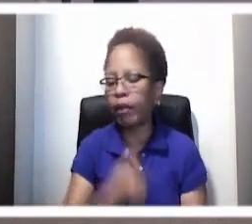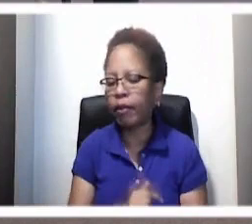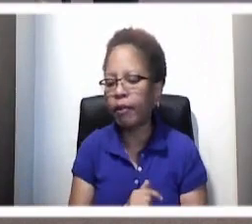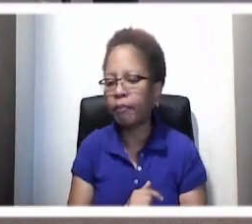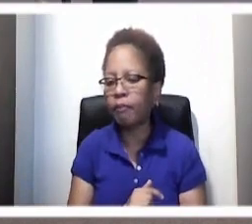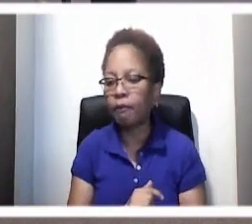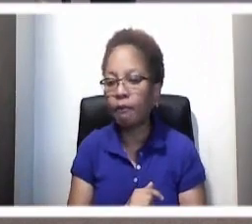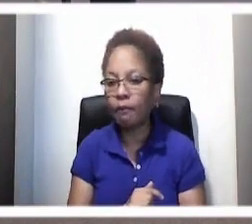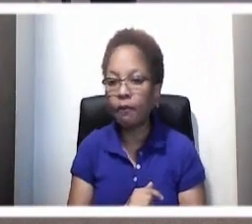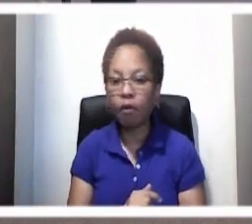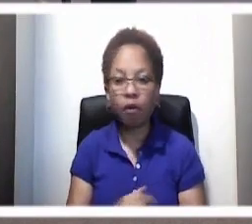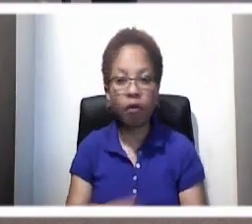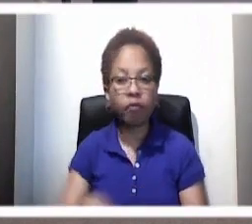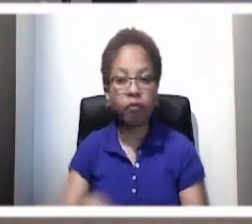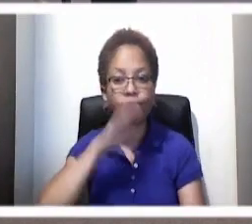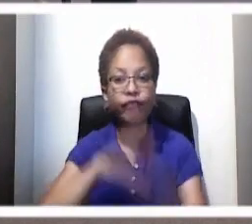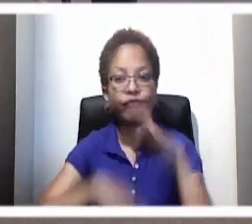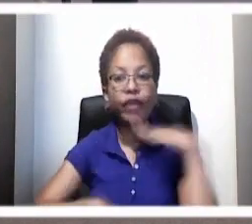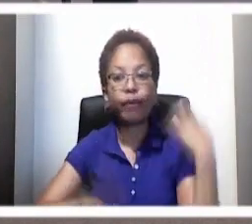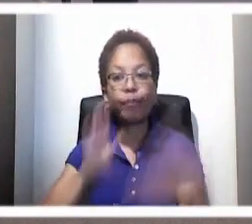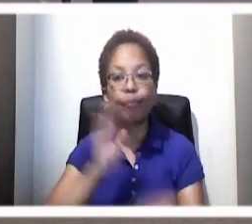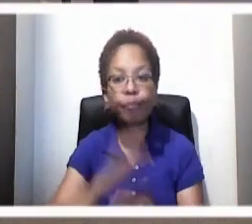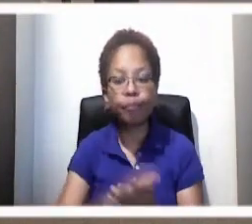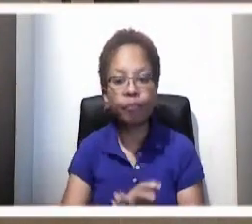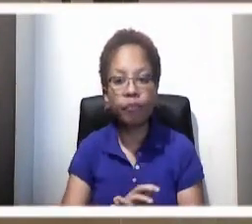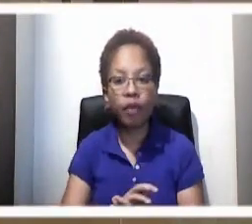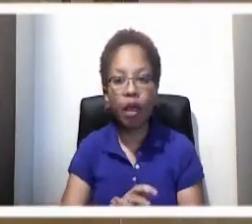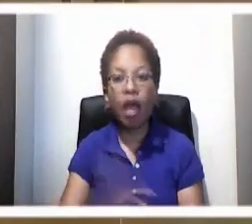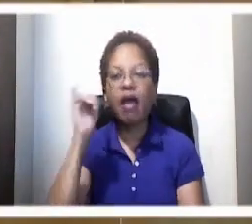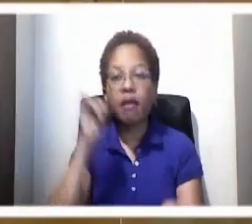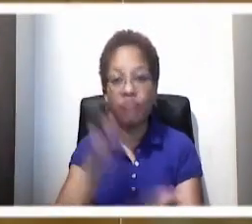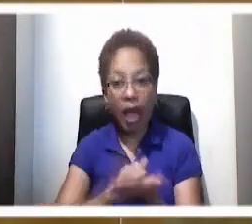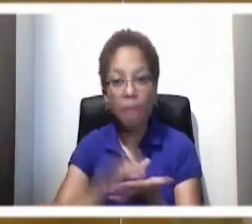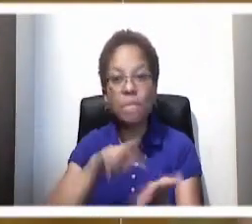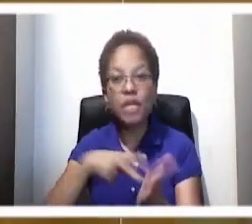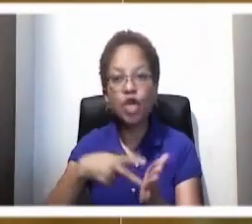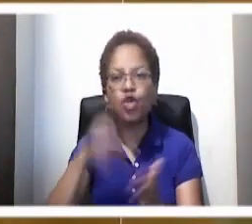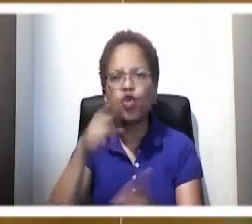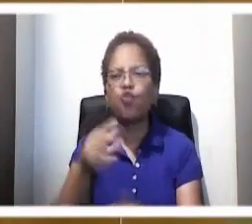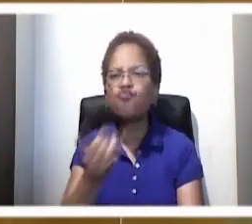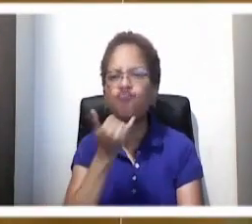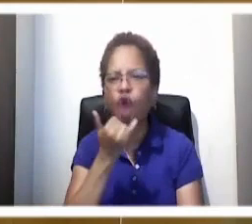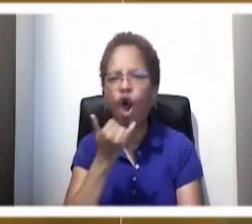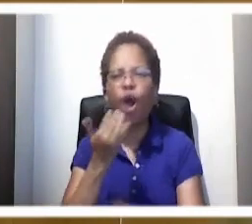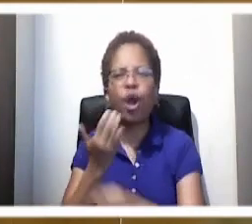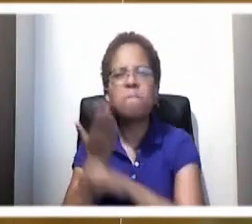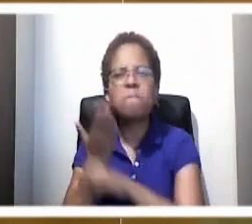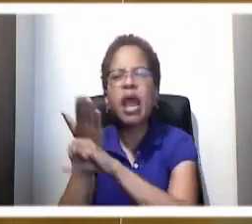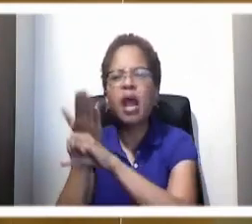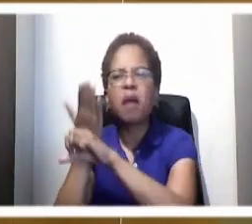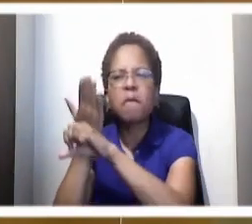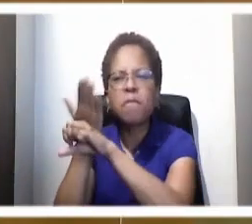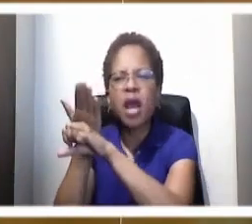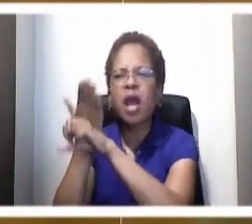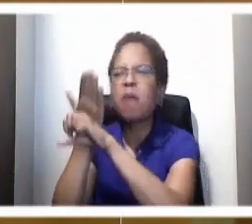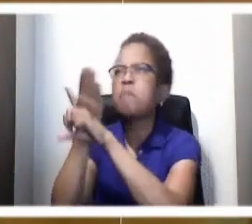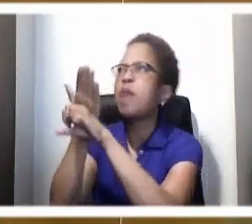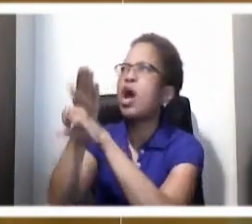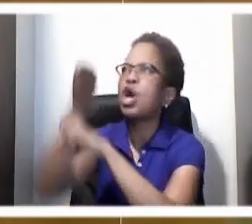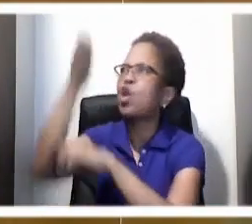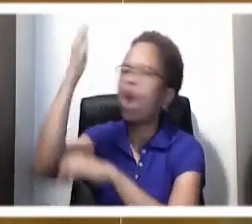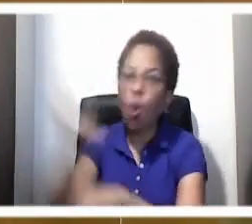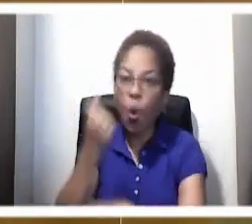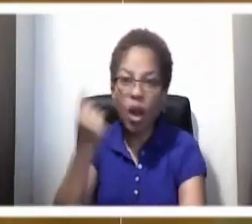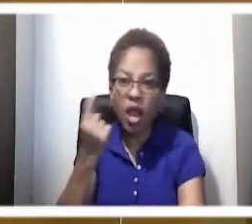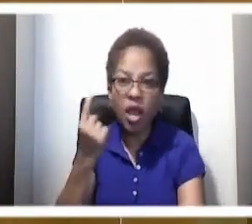We're frustrated. So we need to grow up. We need to mature and move